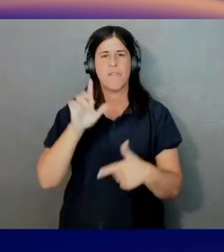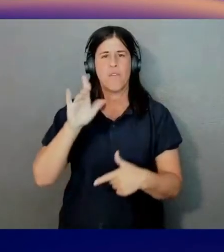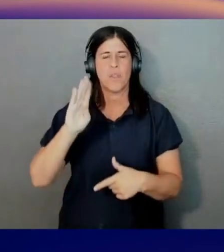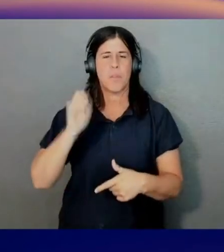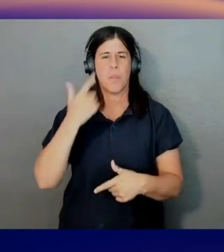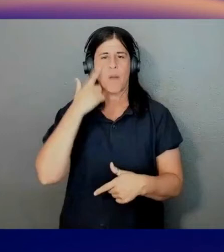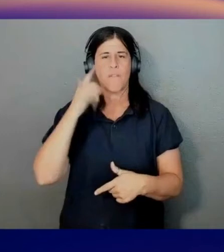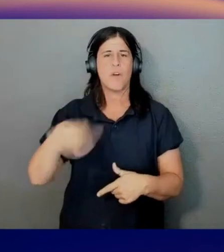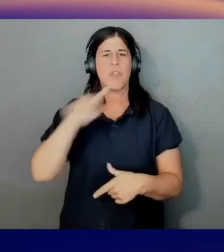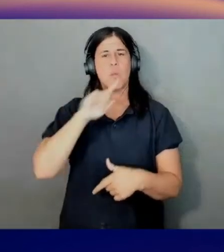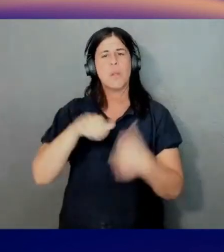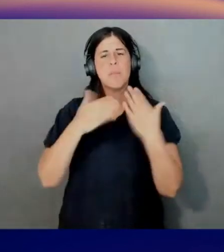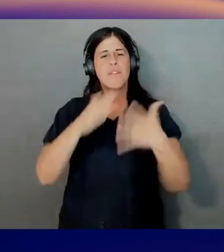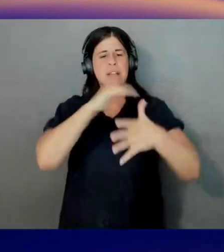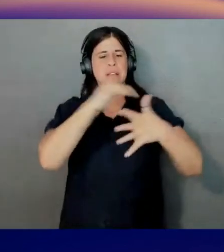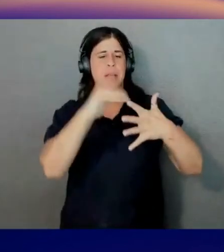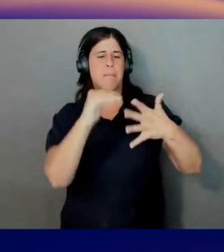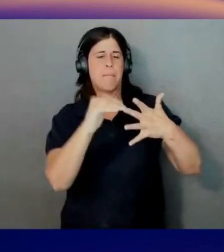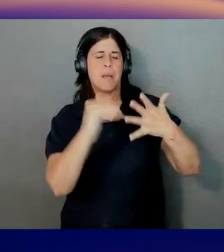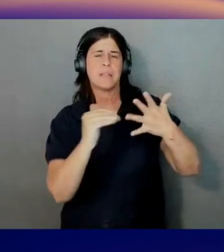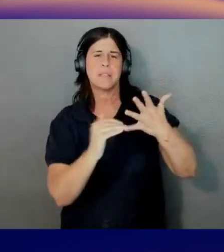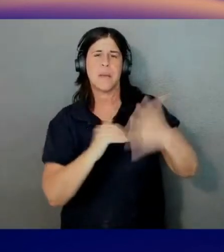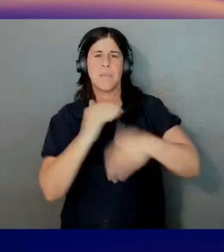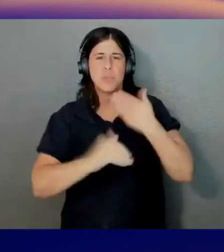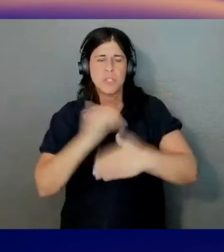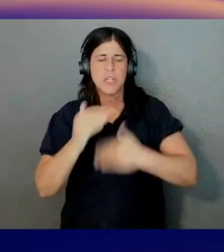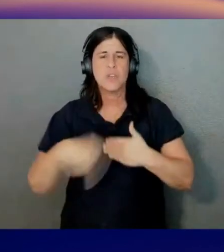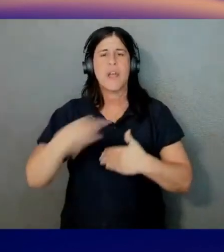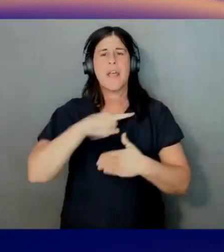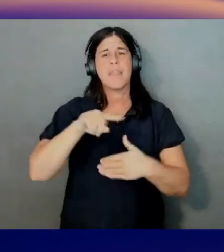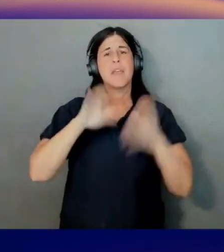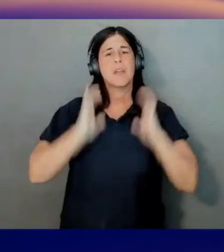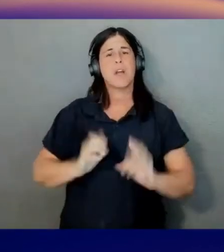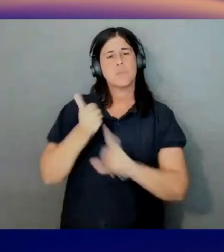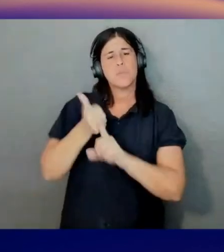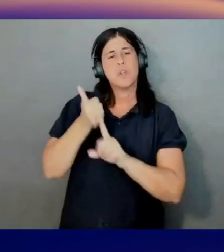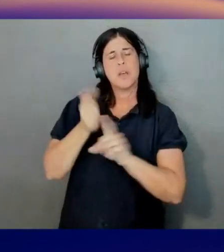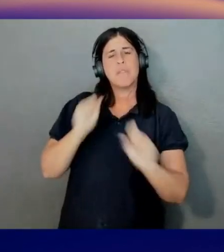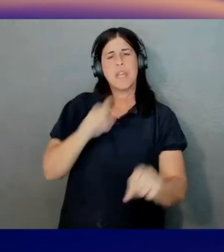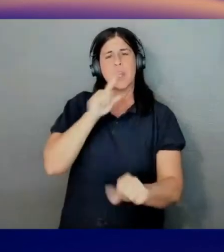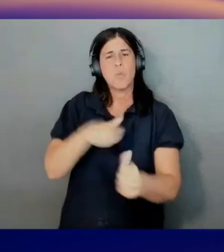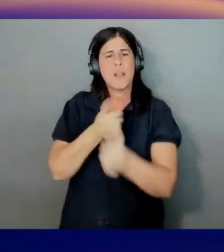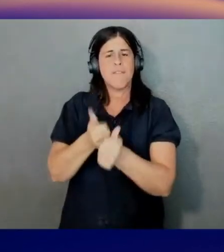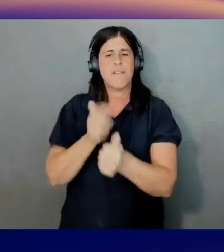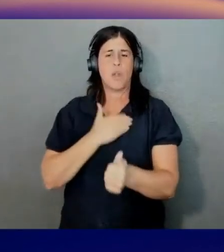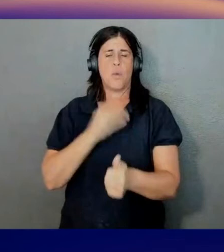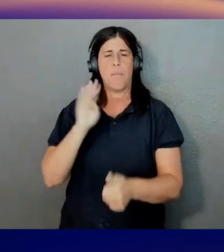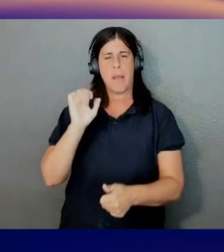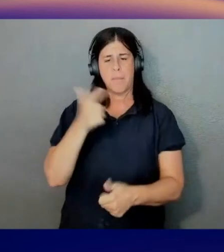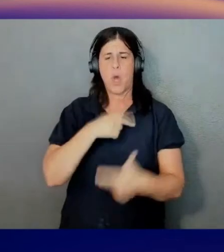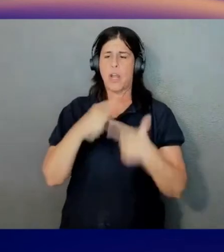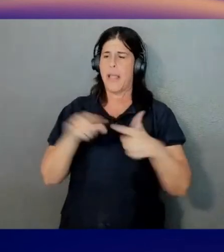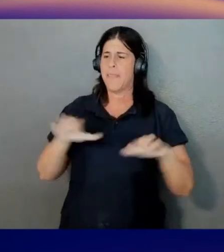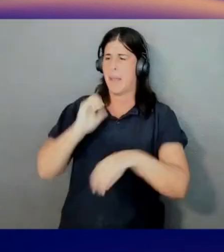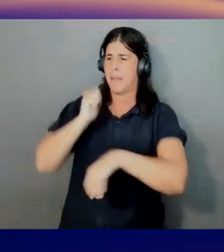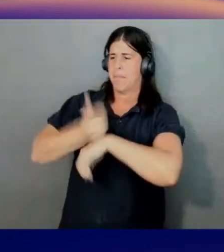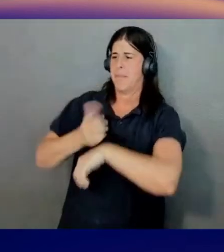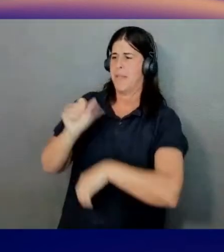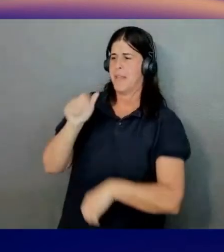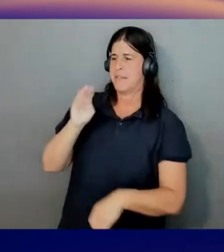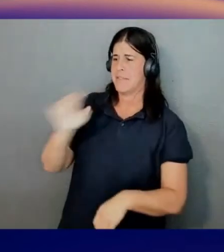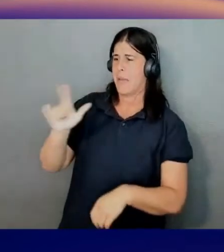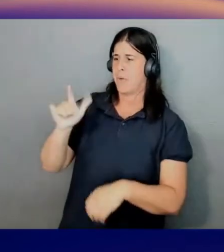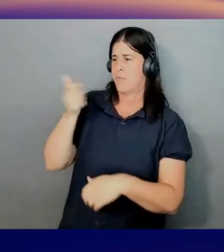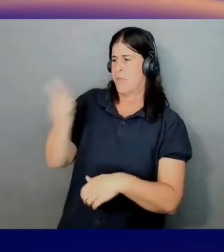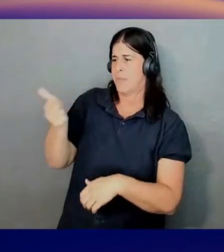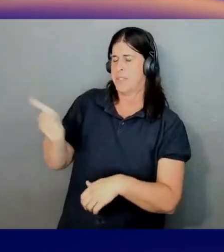provide step-by-step procedure. Yeah. That way, the customers can follow my blog and then Yeah. build their SAML federation. Totally. This is cool. Yeah. Okay,